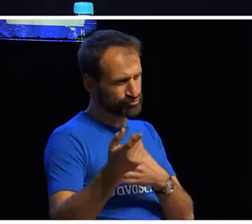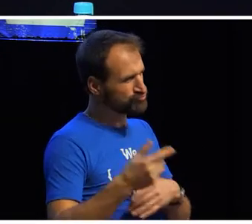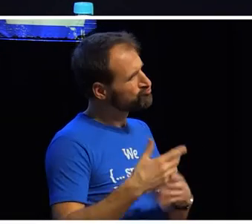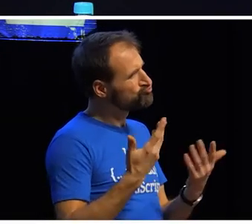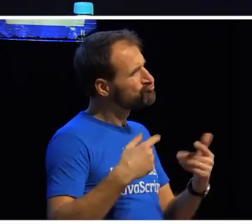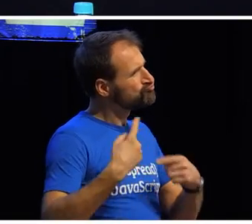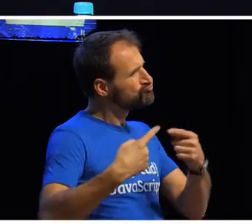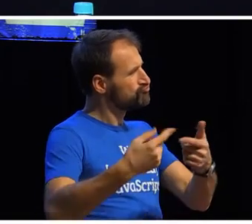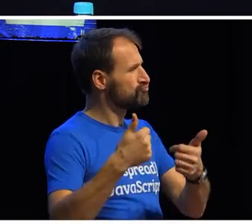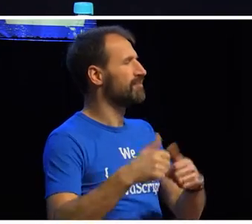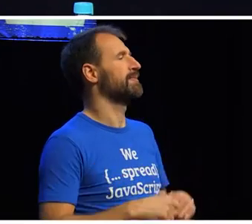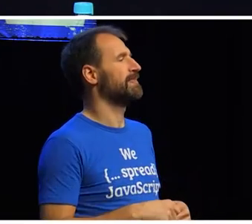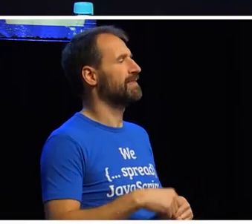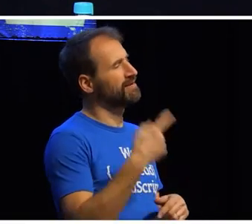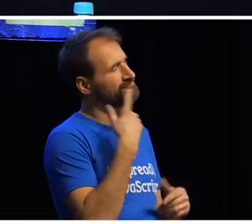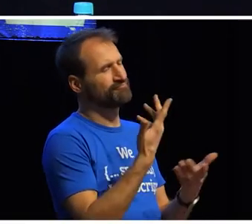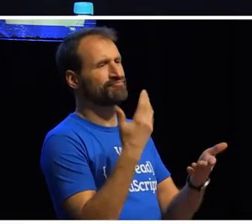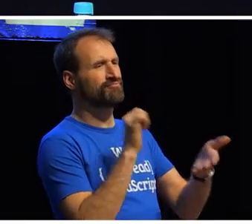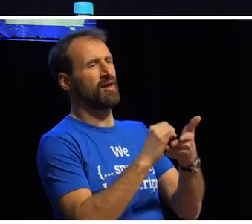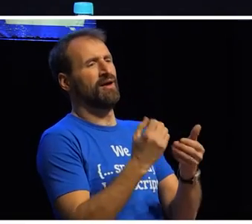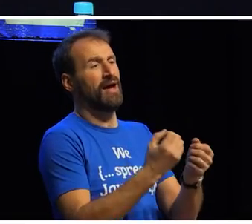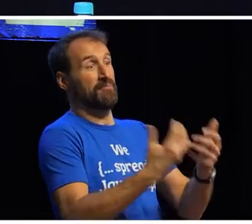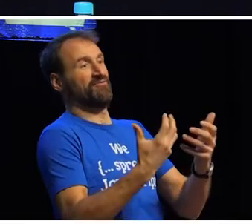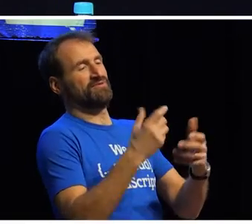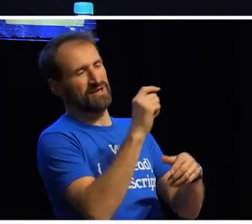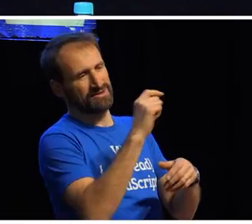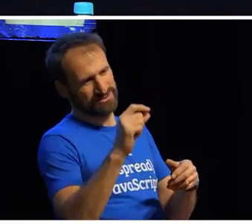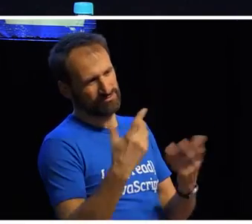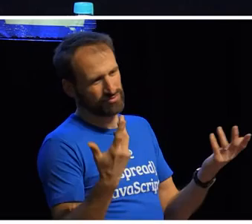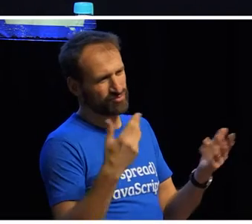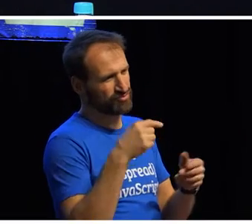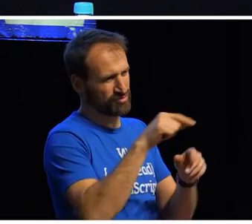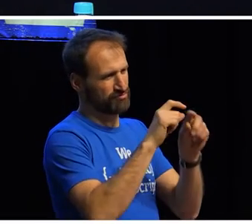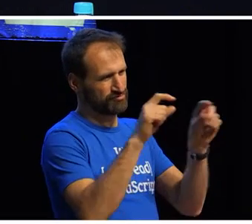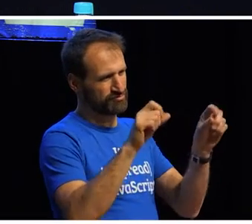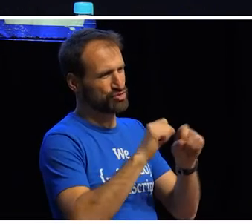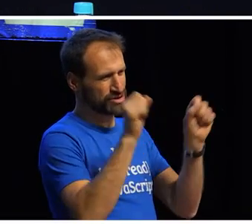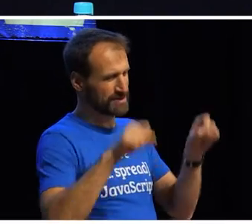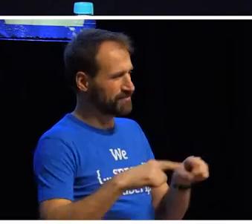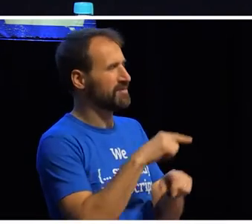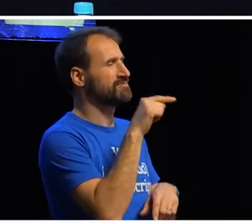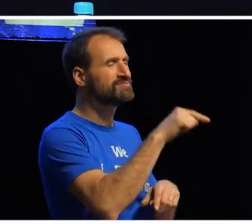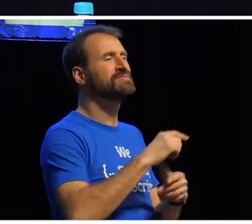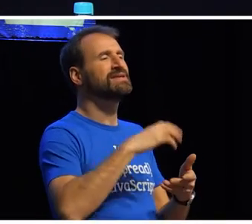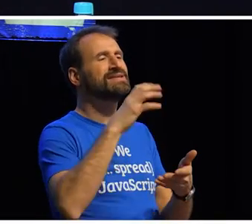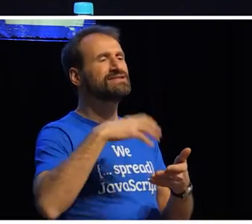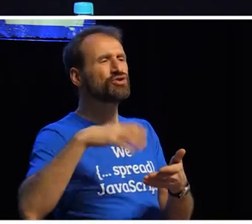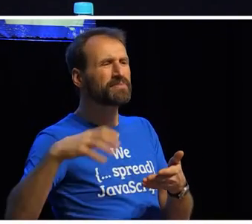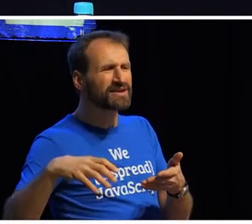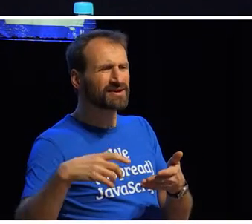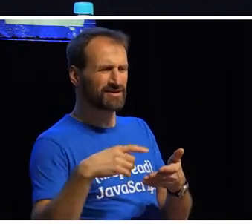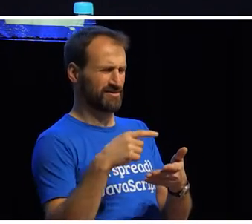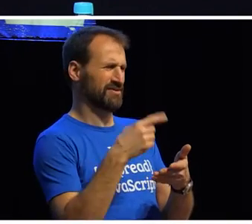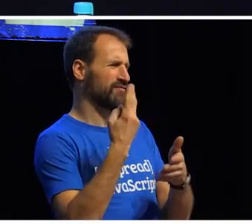to sort of do that you know emphasize beer and things like that in our system now we know that it's susceptible to a cross-site scripting vulnerability so what's the first thing we're gonna